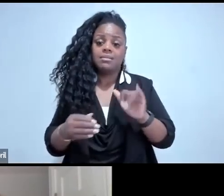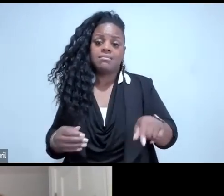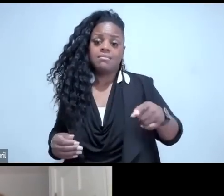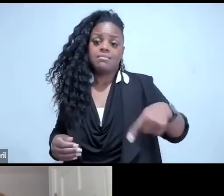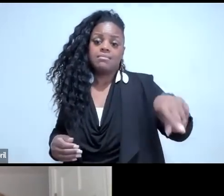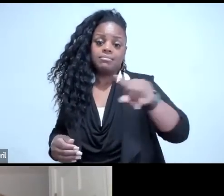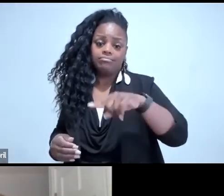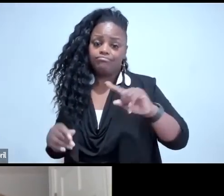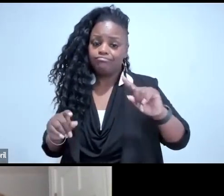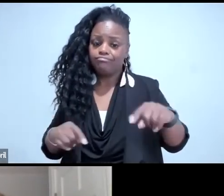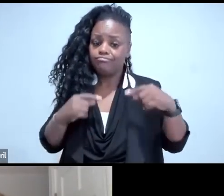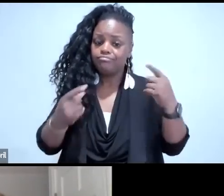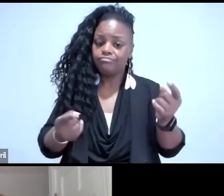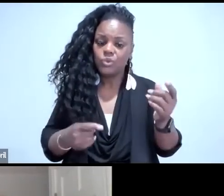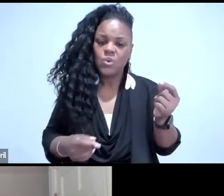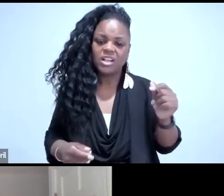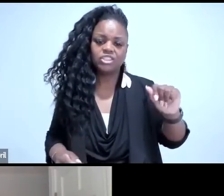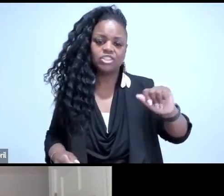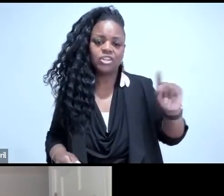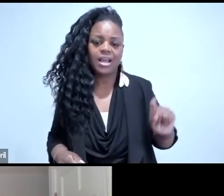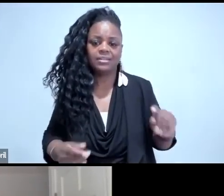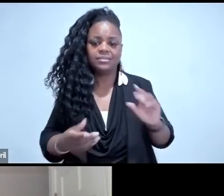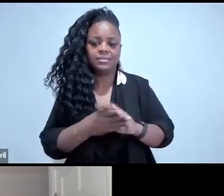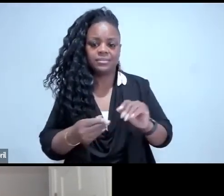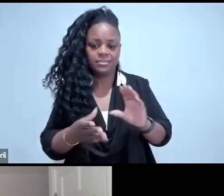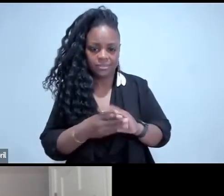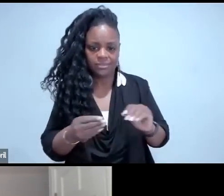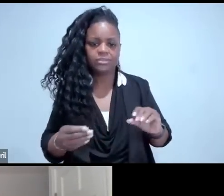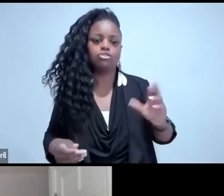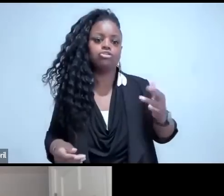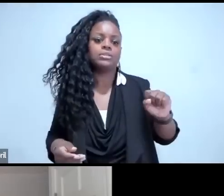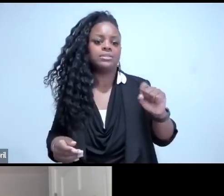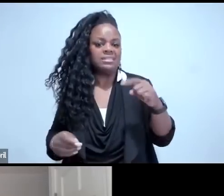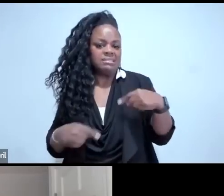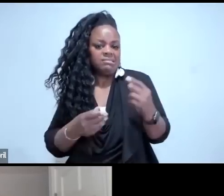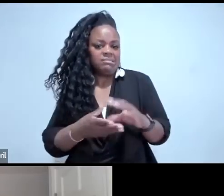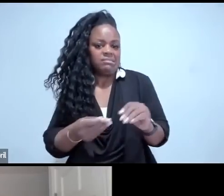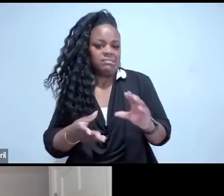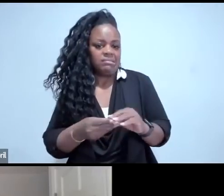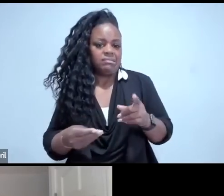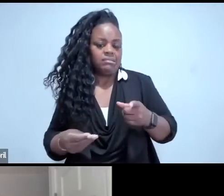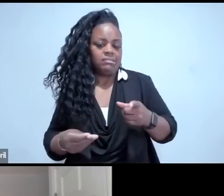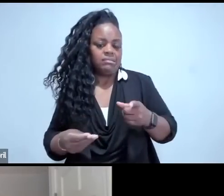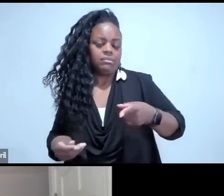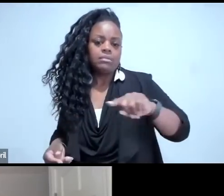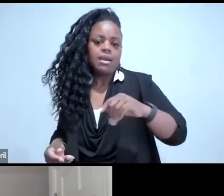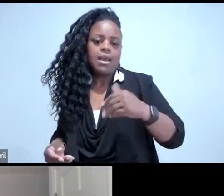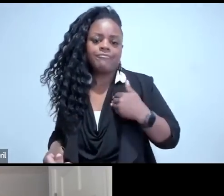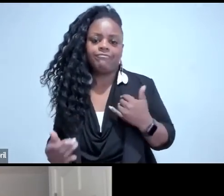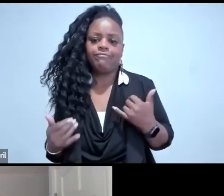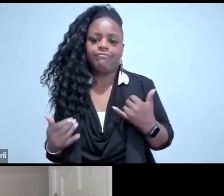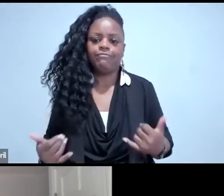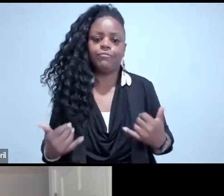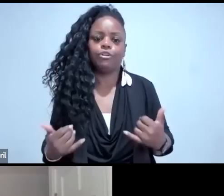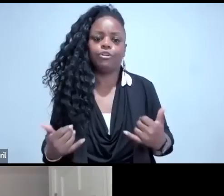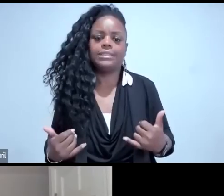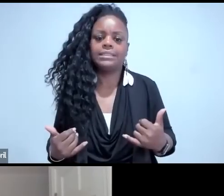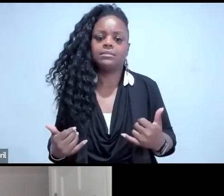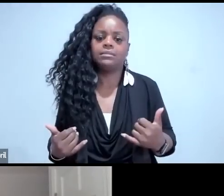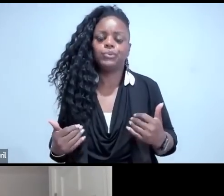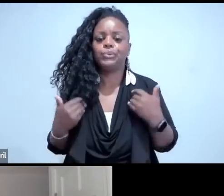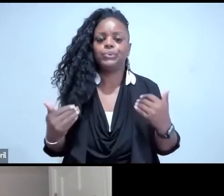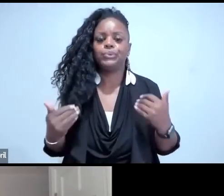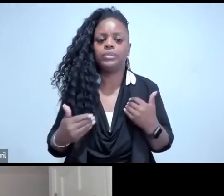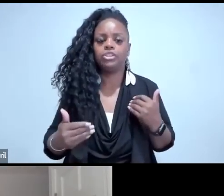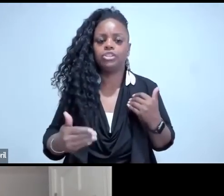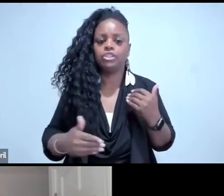the currency, the credibility with this new younger generation of workers, and these need to be your